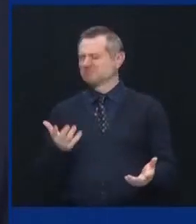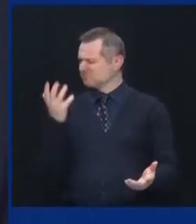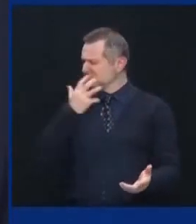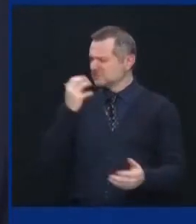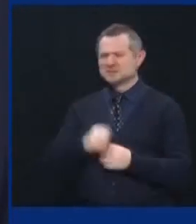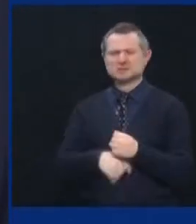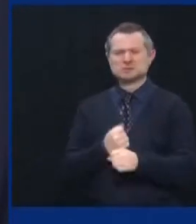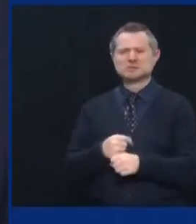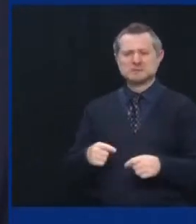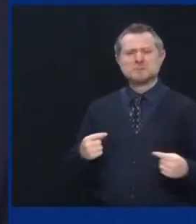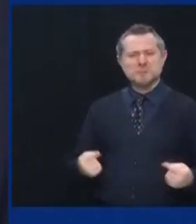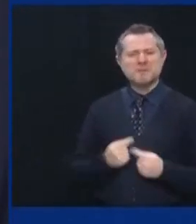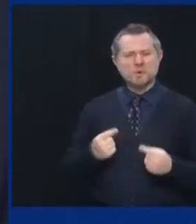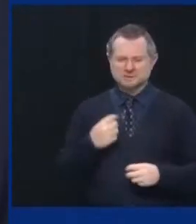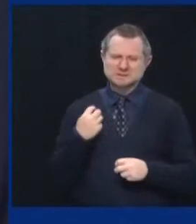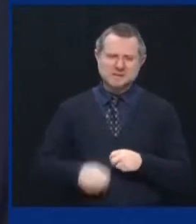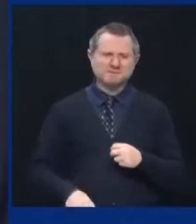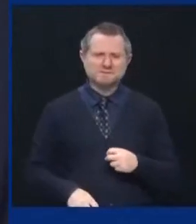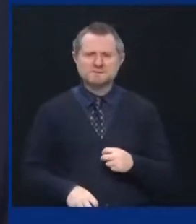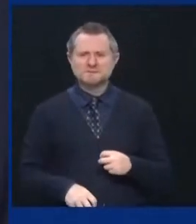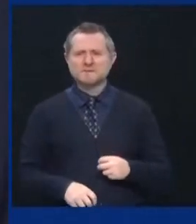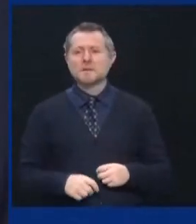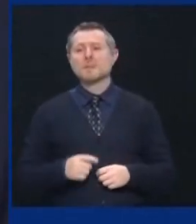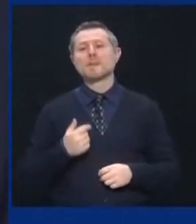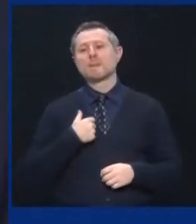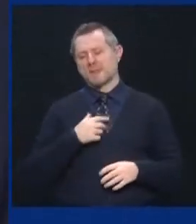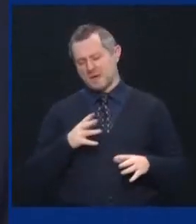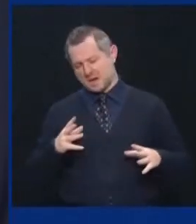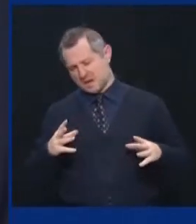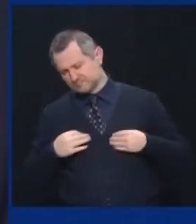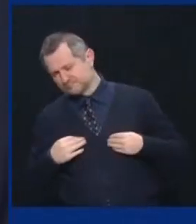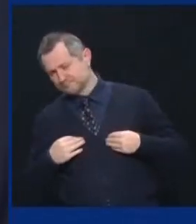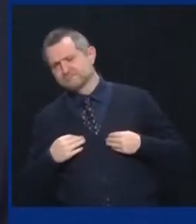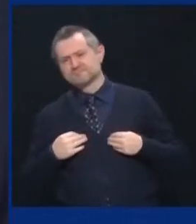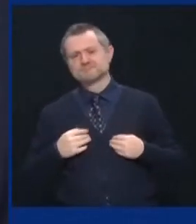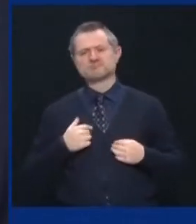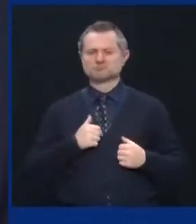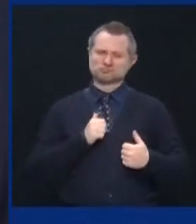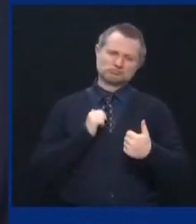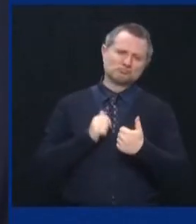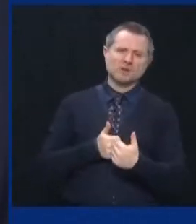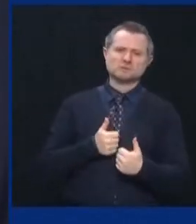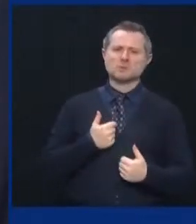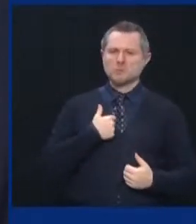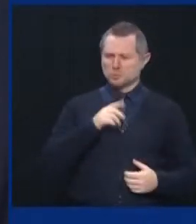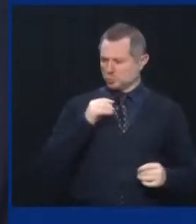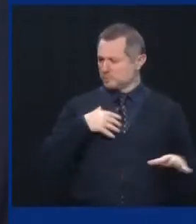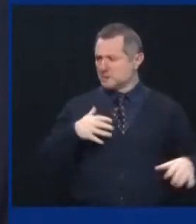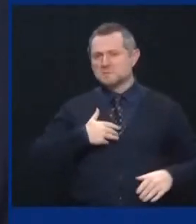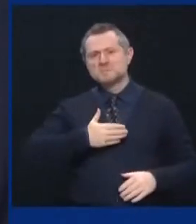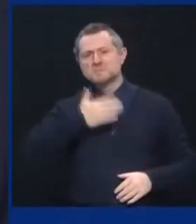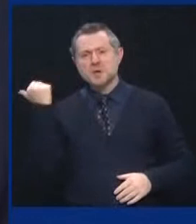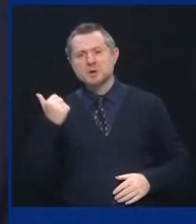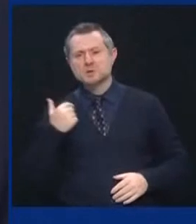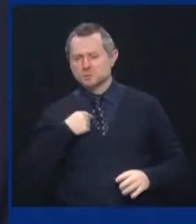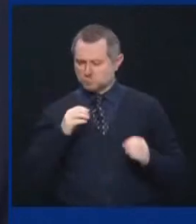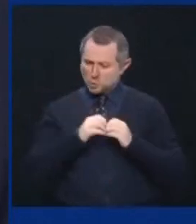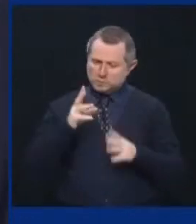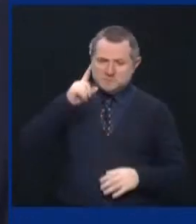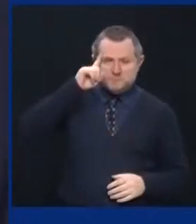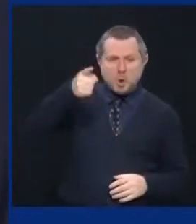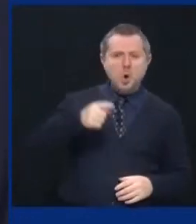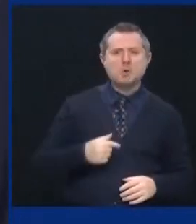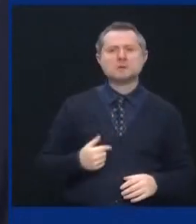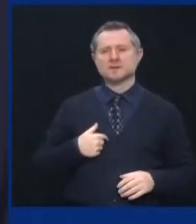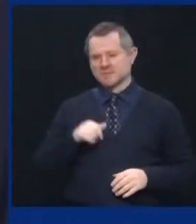But we get up, and we get up stronger, and we get up better, and we get up smarter. Because that's who